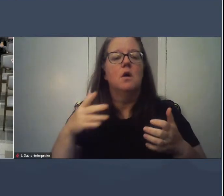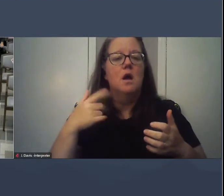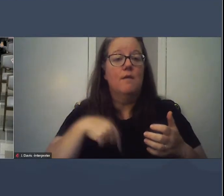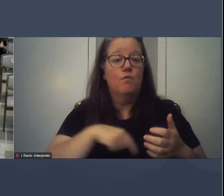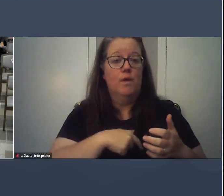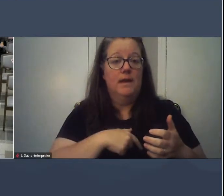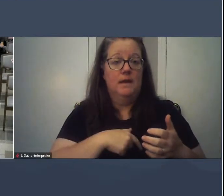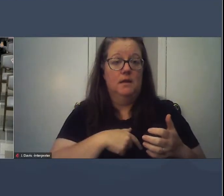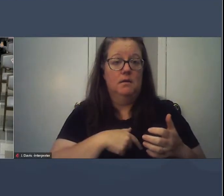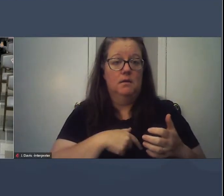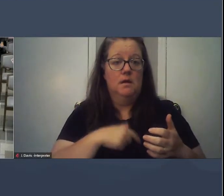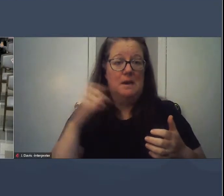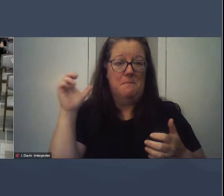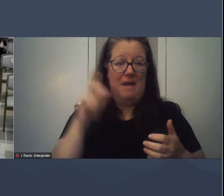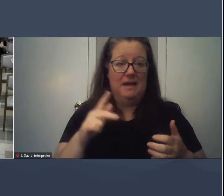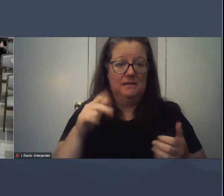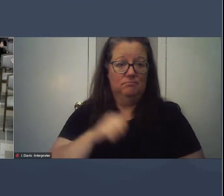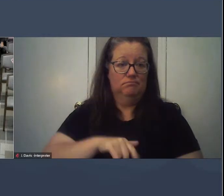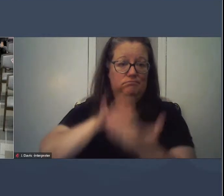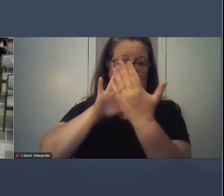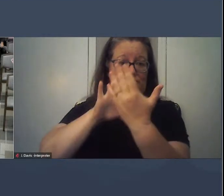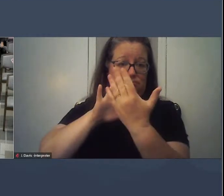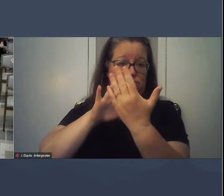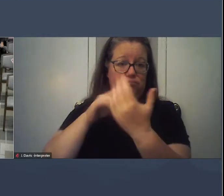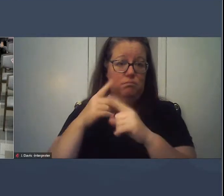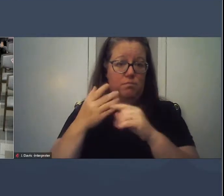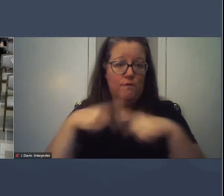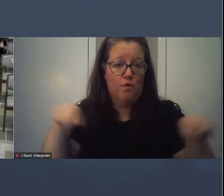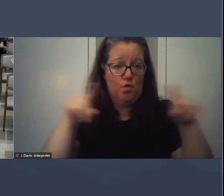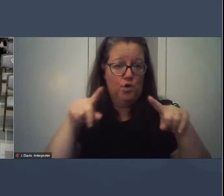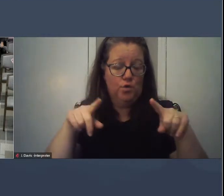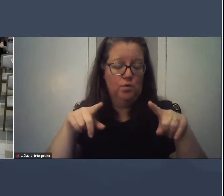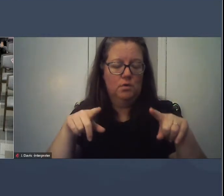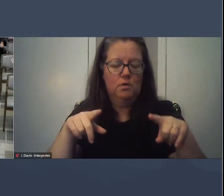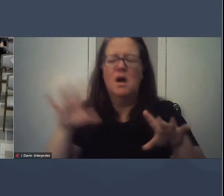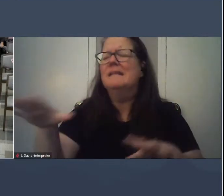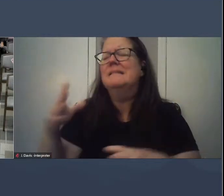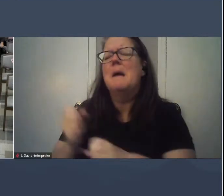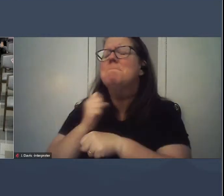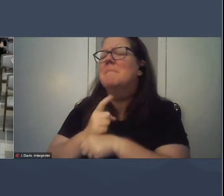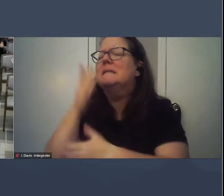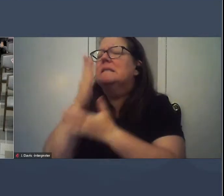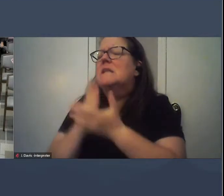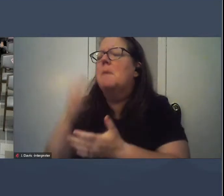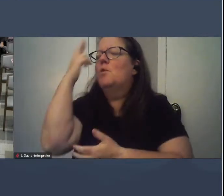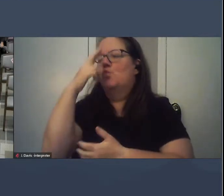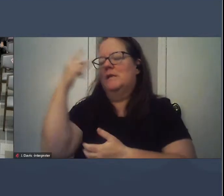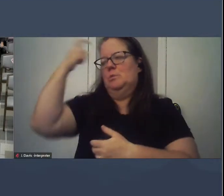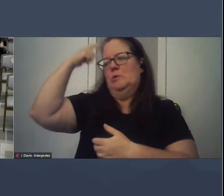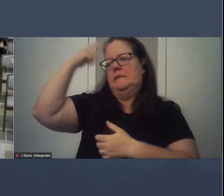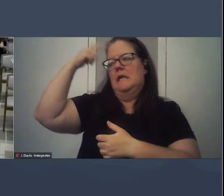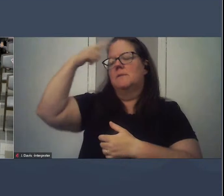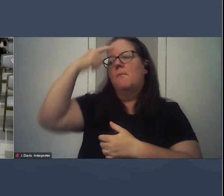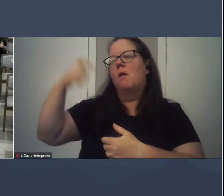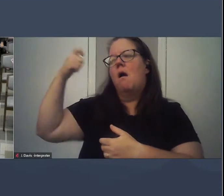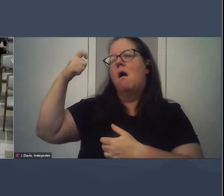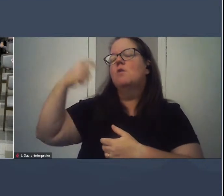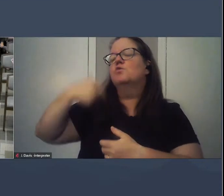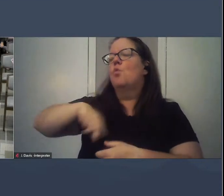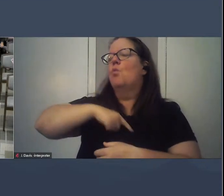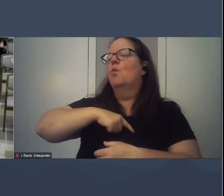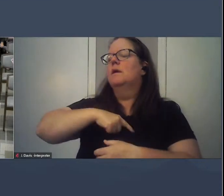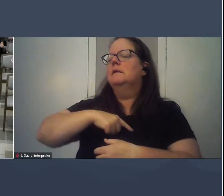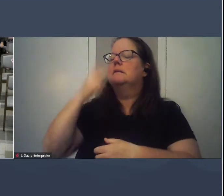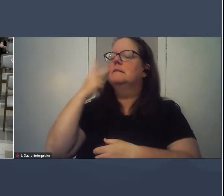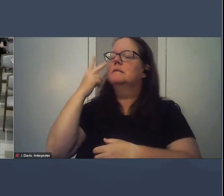before you, we'll speak to that definitively. I just think it makes some reasonable sense, simply because we're seeing all